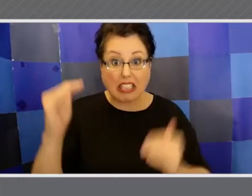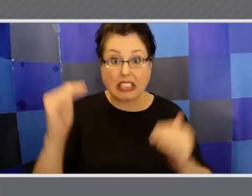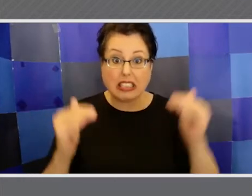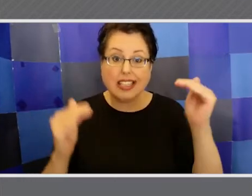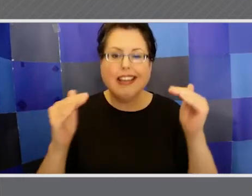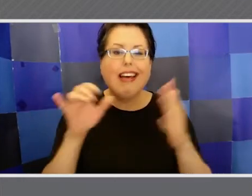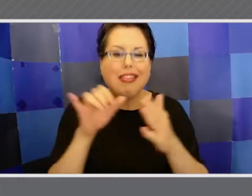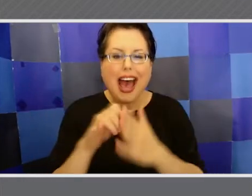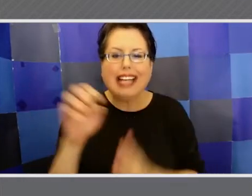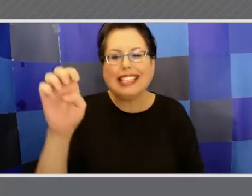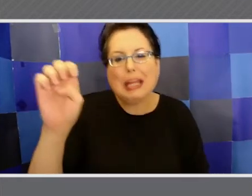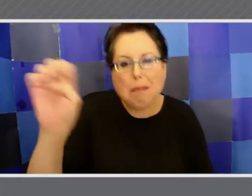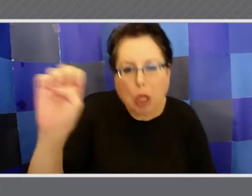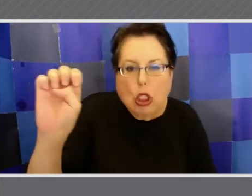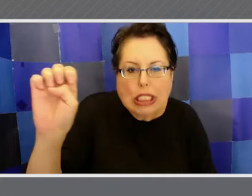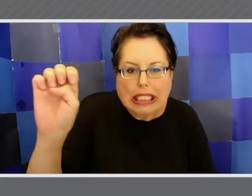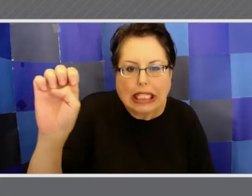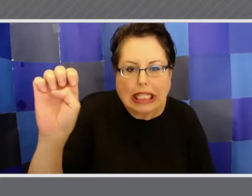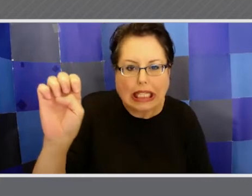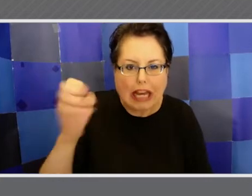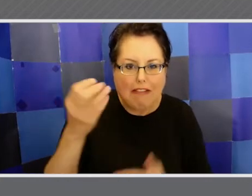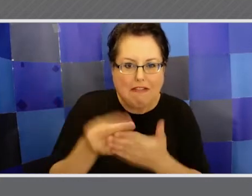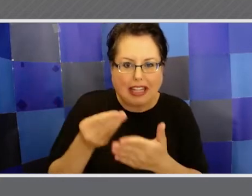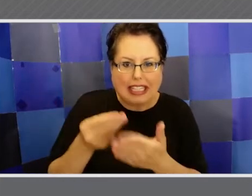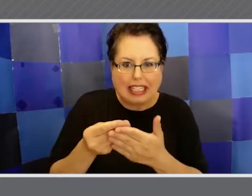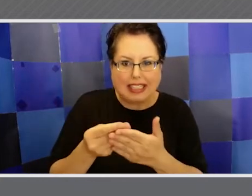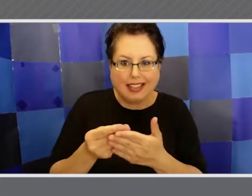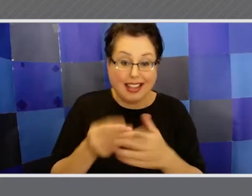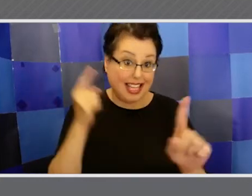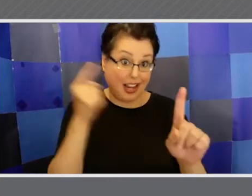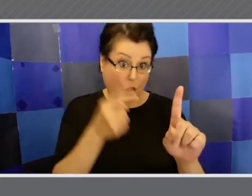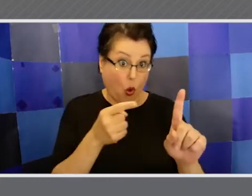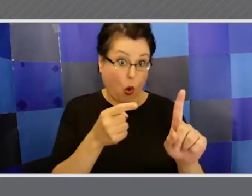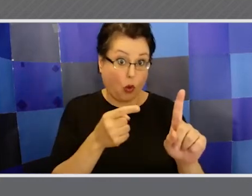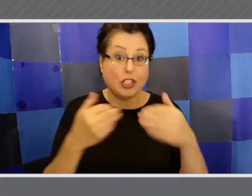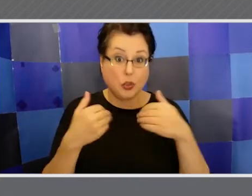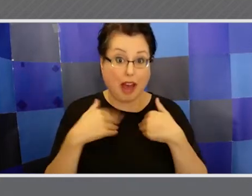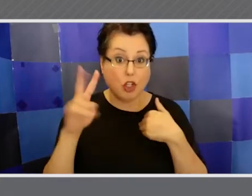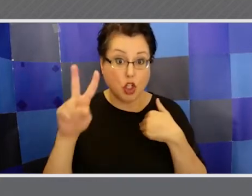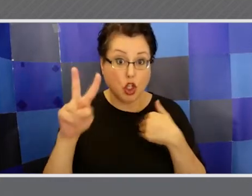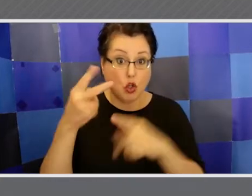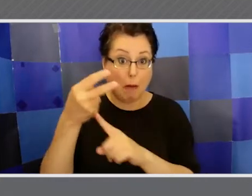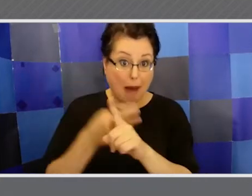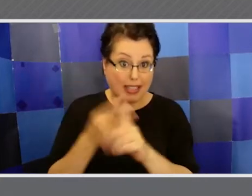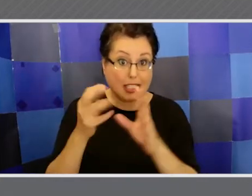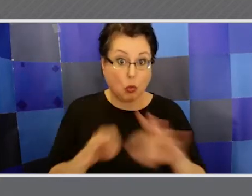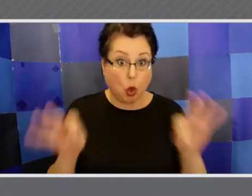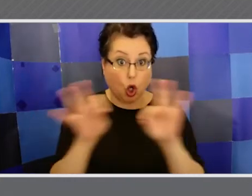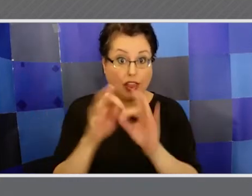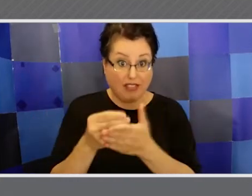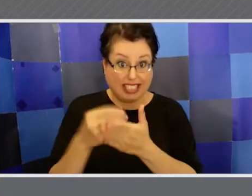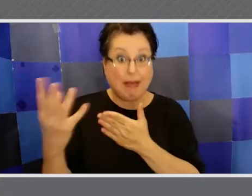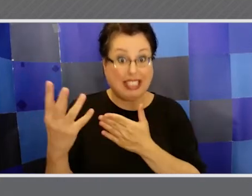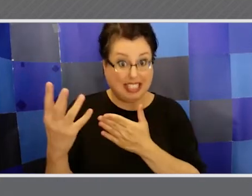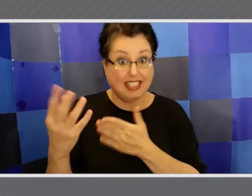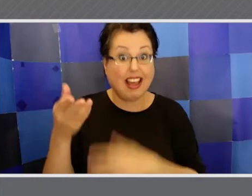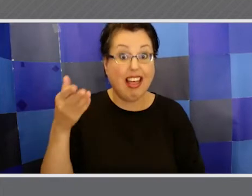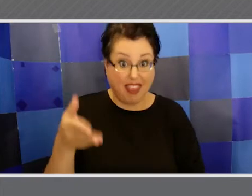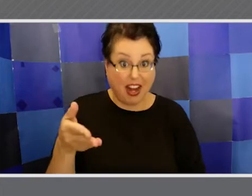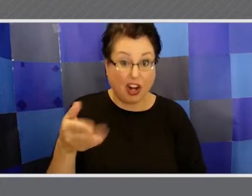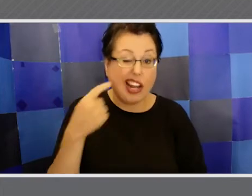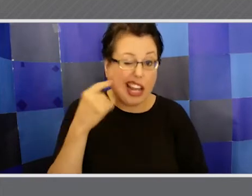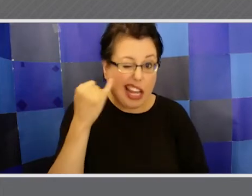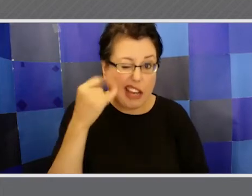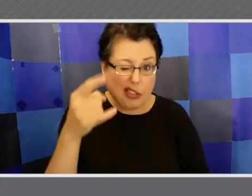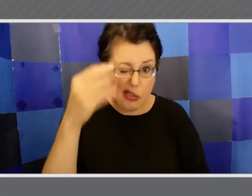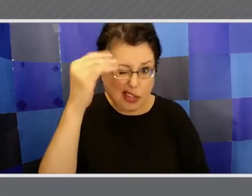the emergency funding. The ideal target is 2 months worth of expenses. And if you're thinking about the